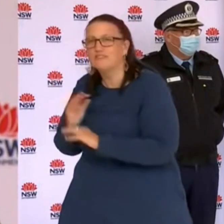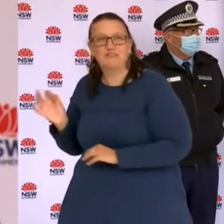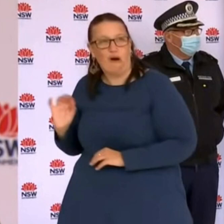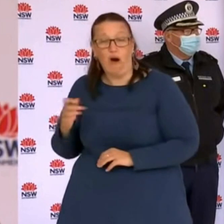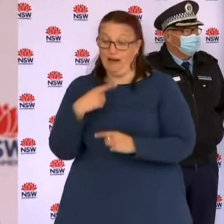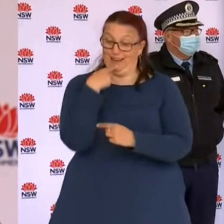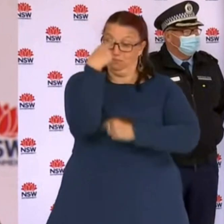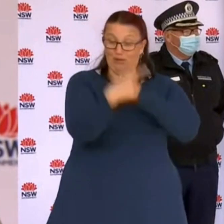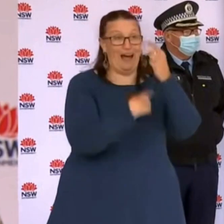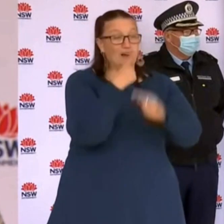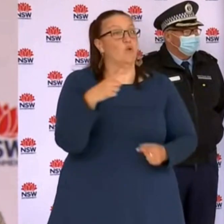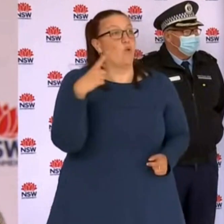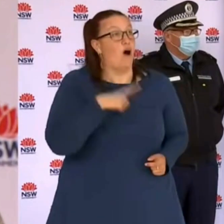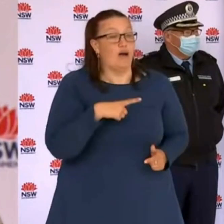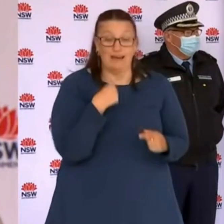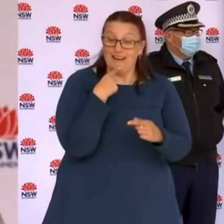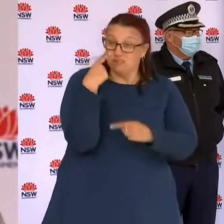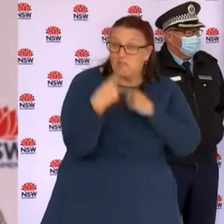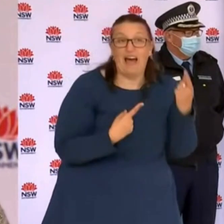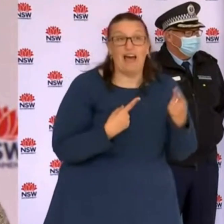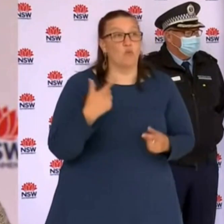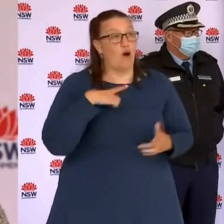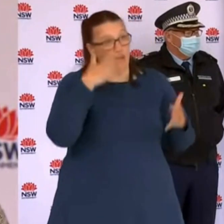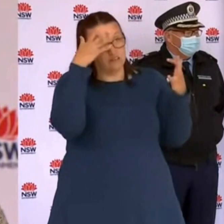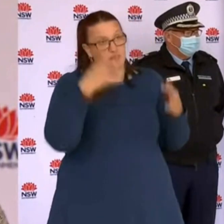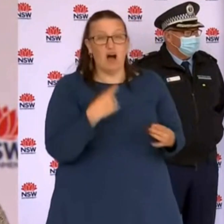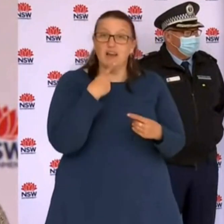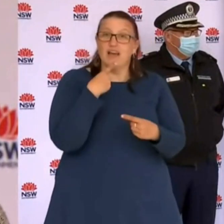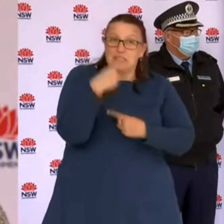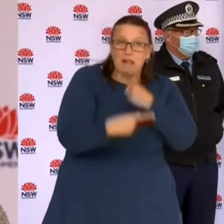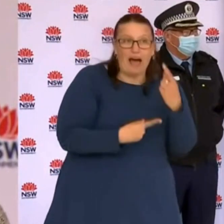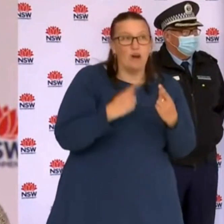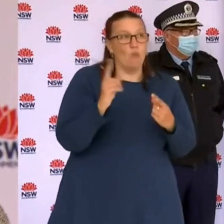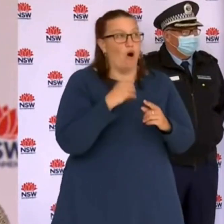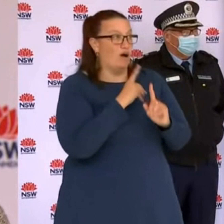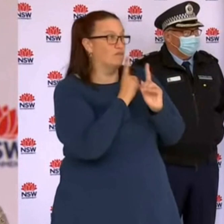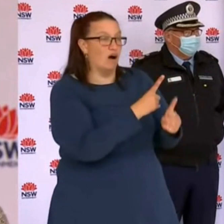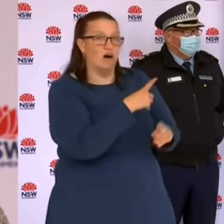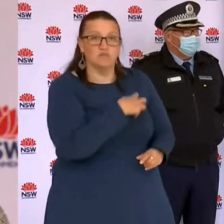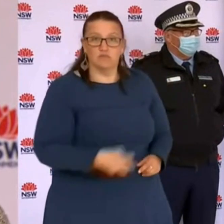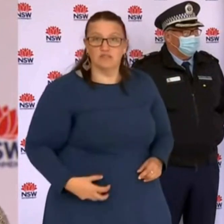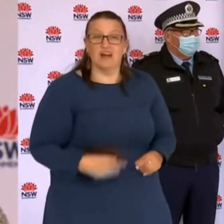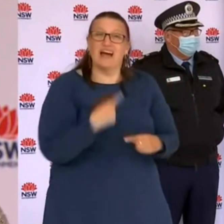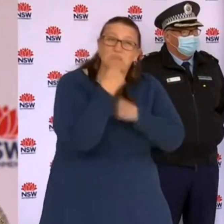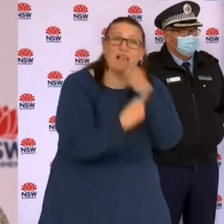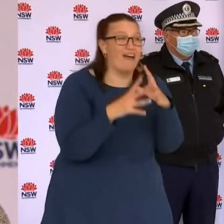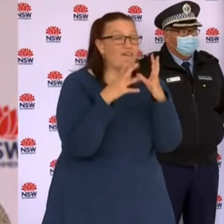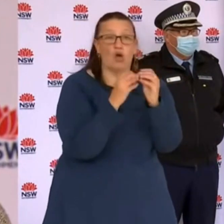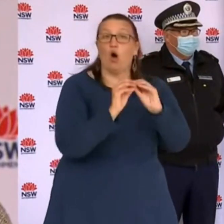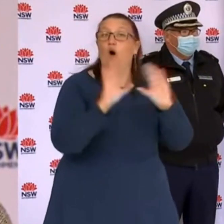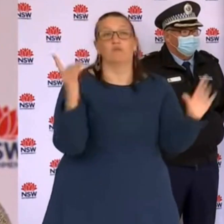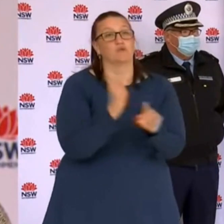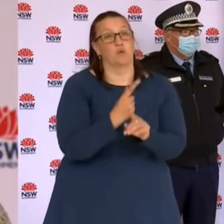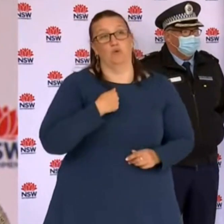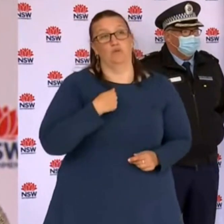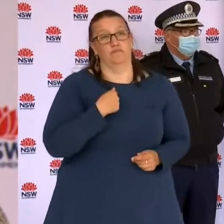the rationale and the assessment of what I've done. As I said, the assessment was that we needed this lockdown. We